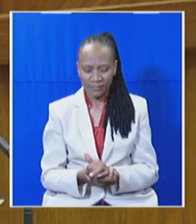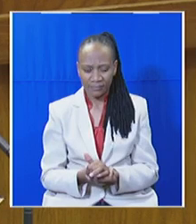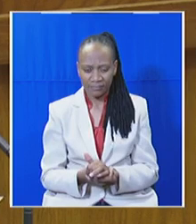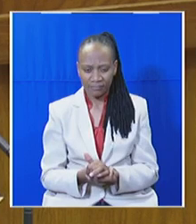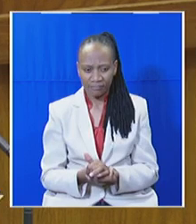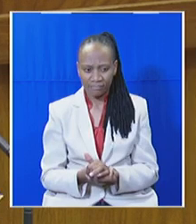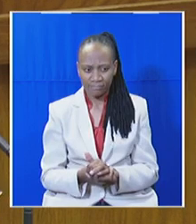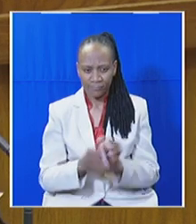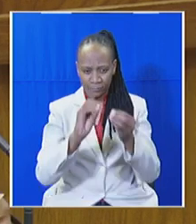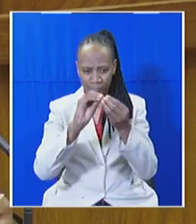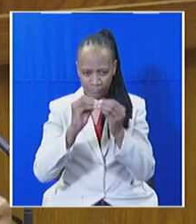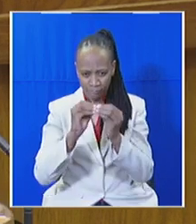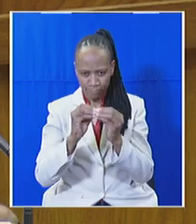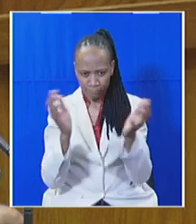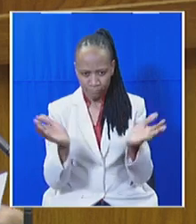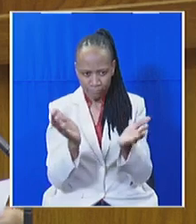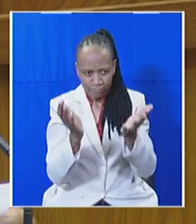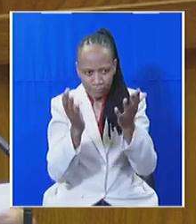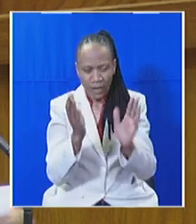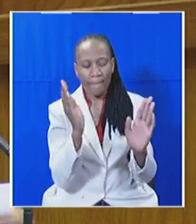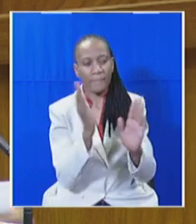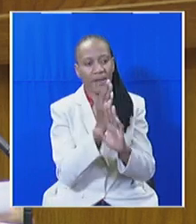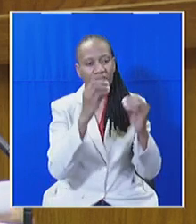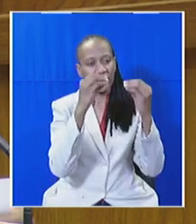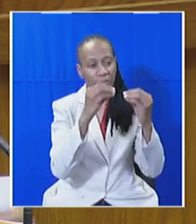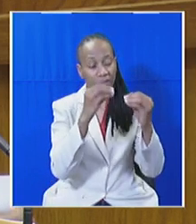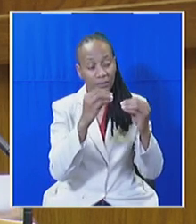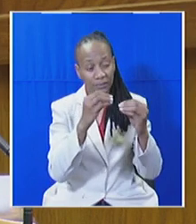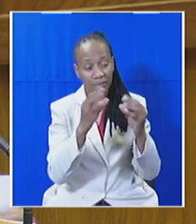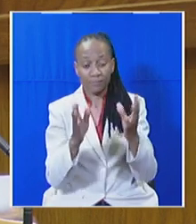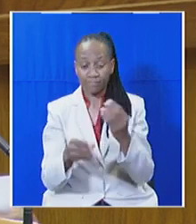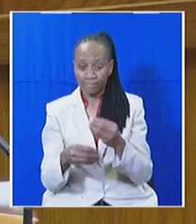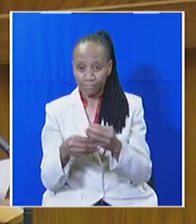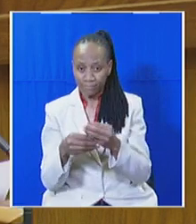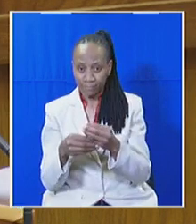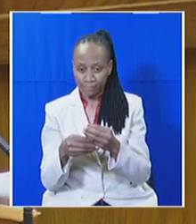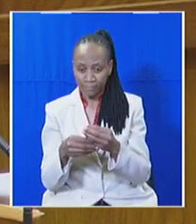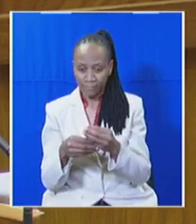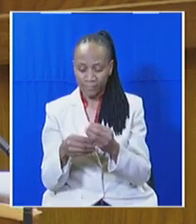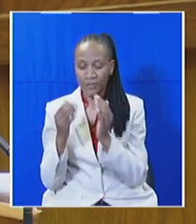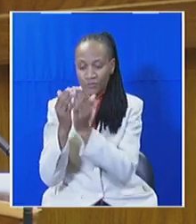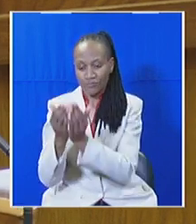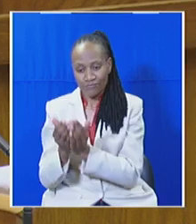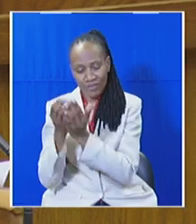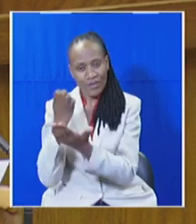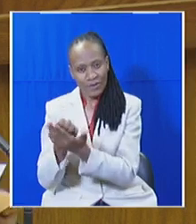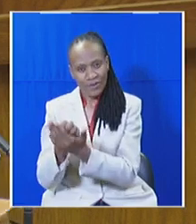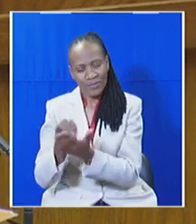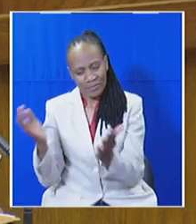private sector investment, and growing the ocean economy.